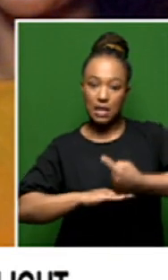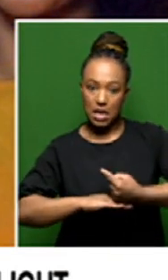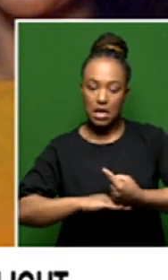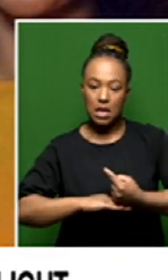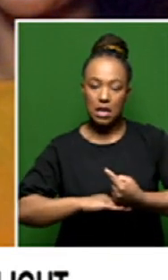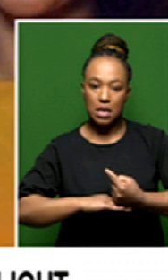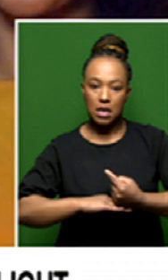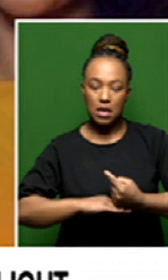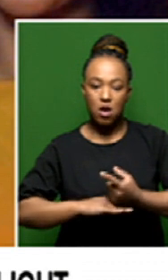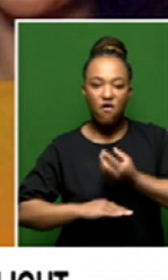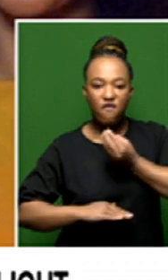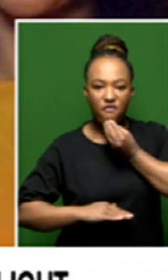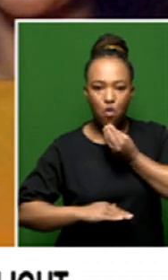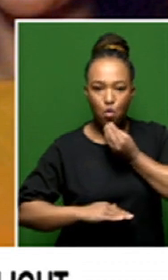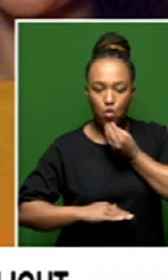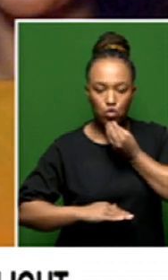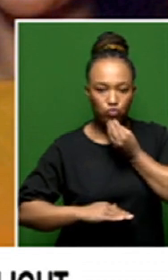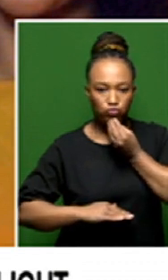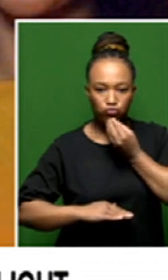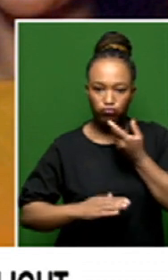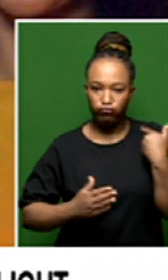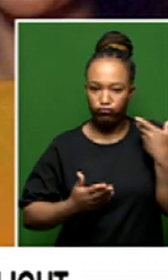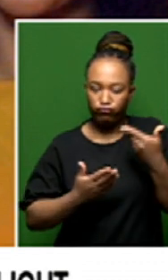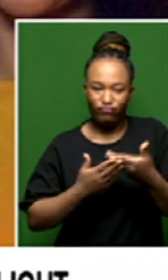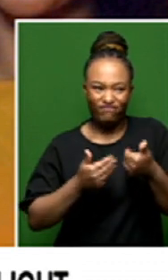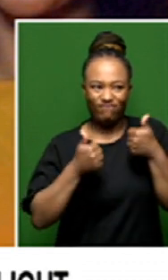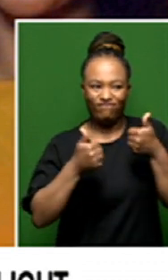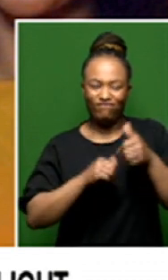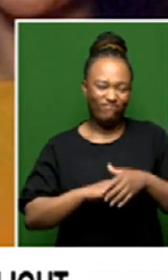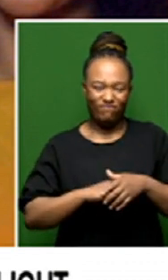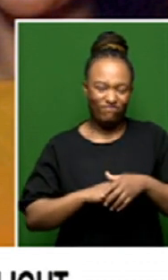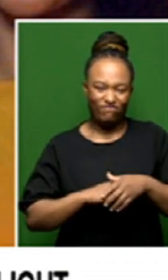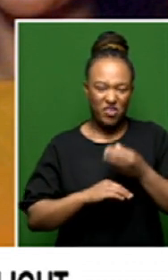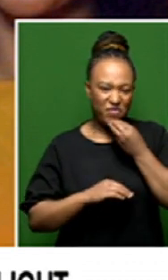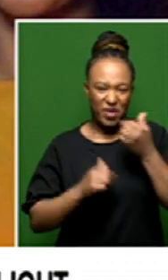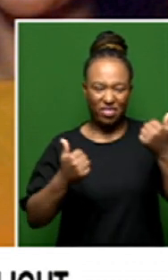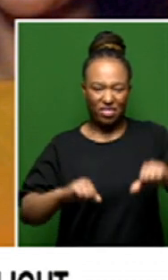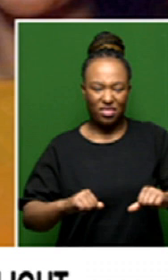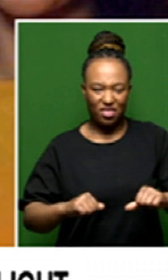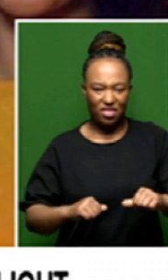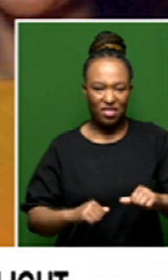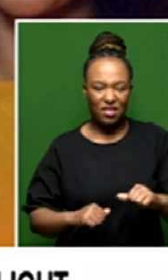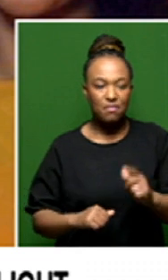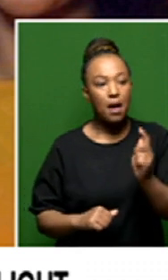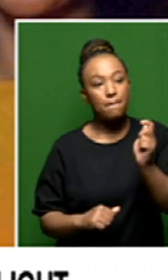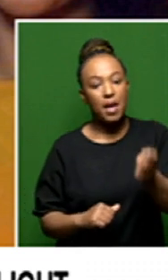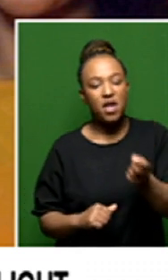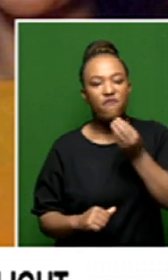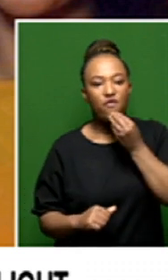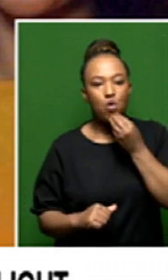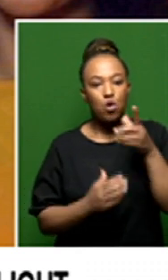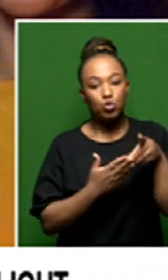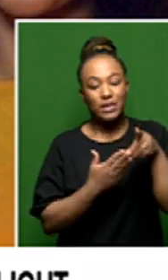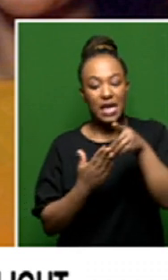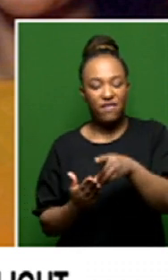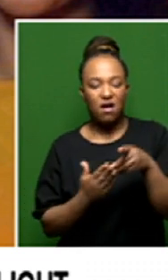The food has not been great, so I've also had to pay for food to be delivered